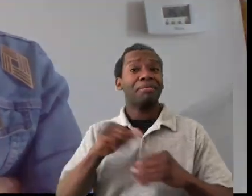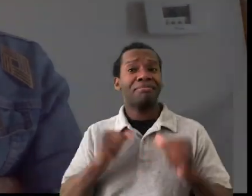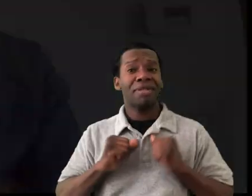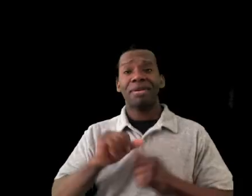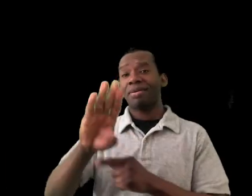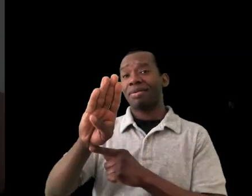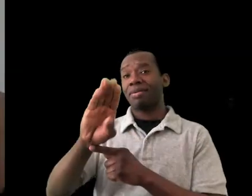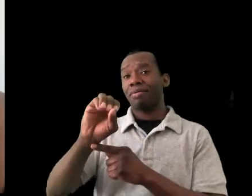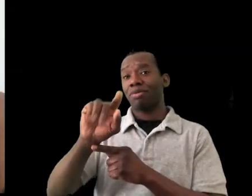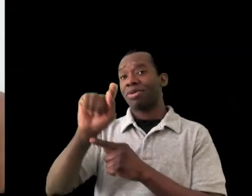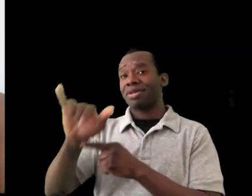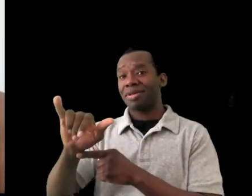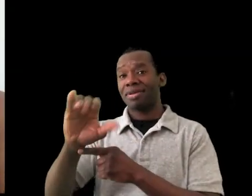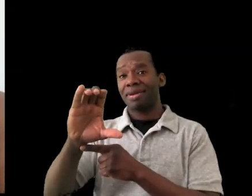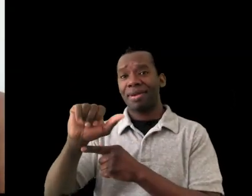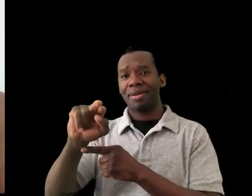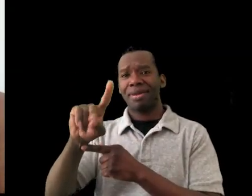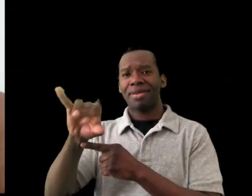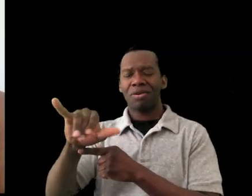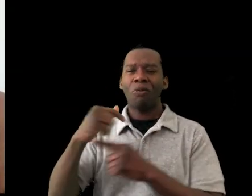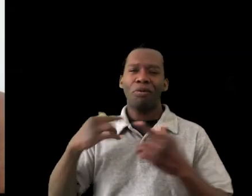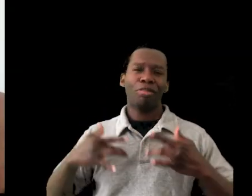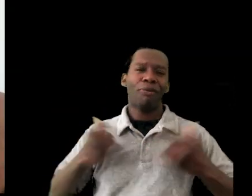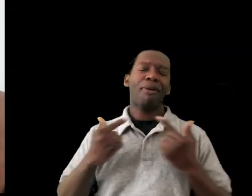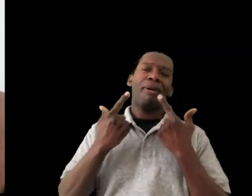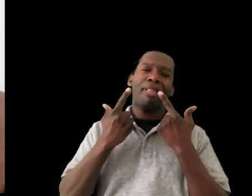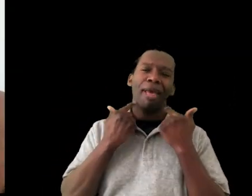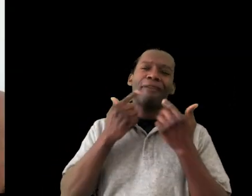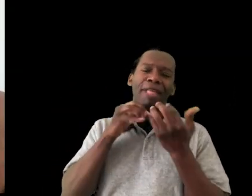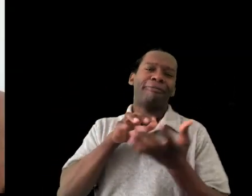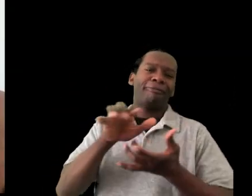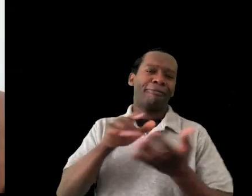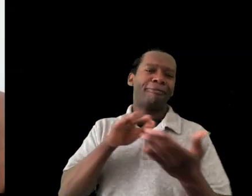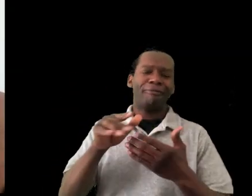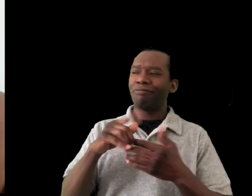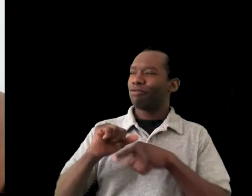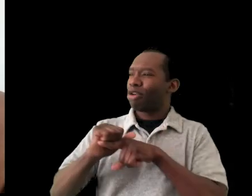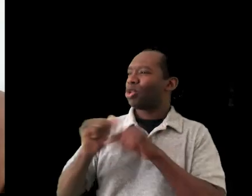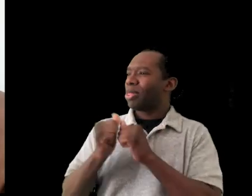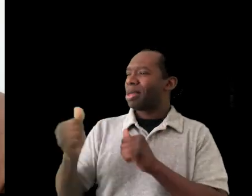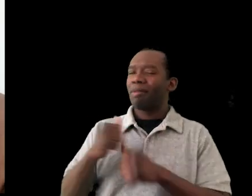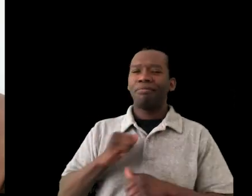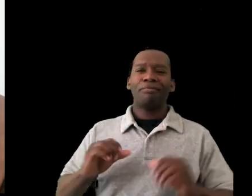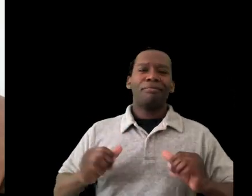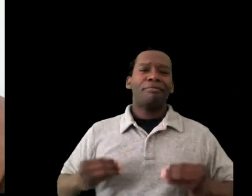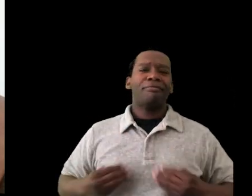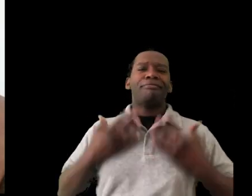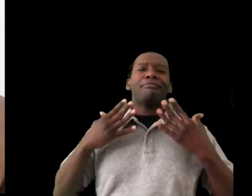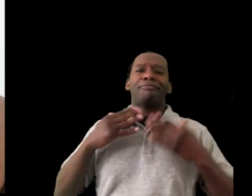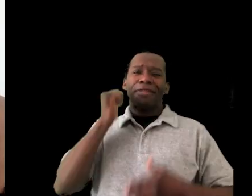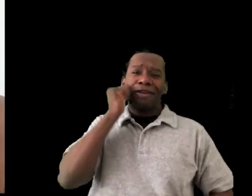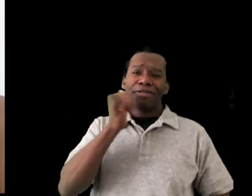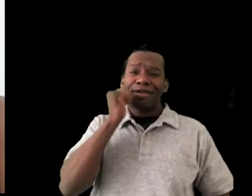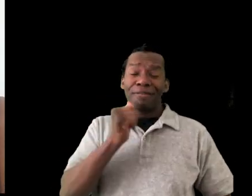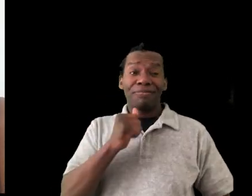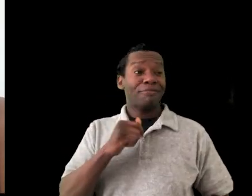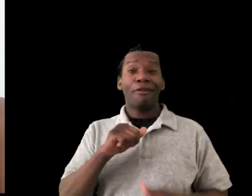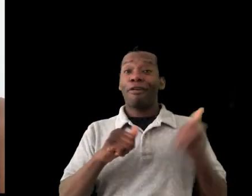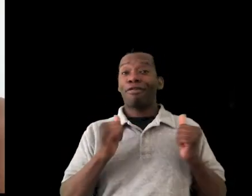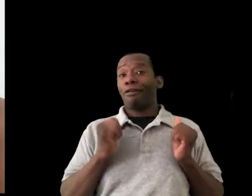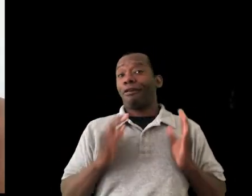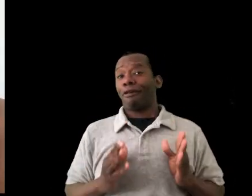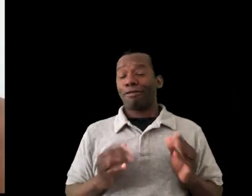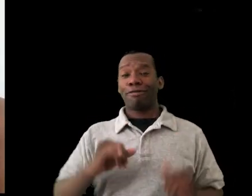like family. Man, he was just hilarious. I was in Booty Candy with him. He was a delight to have in the rehearsal room all the time, every